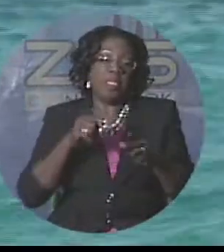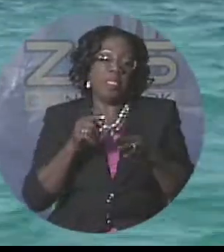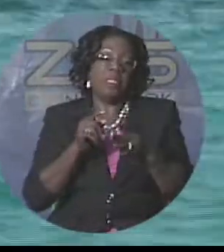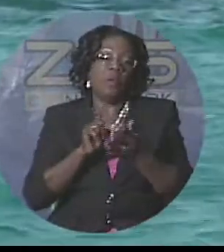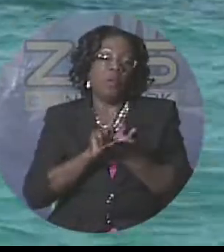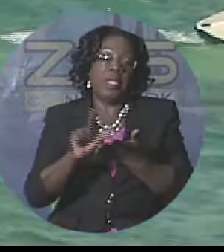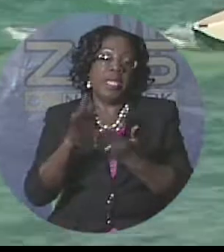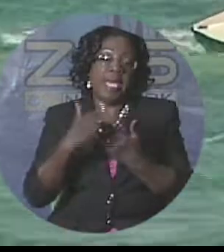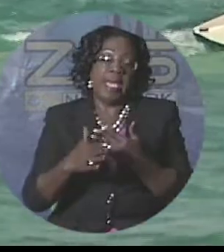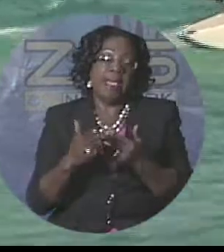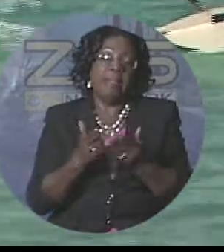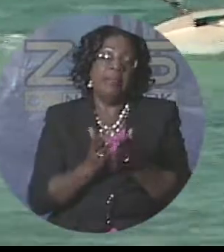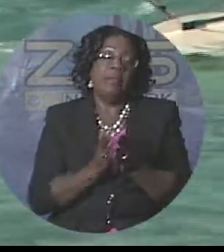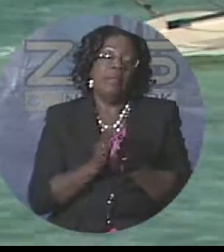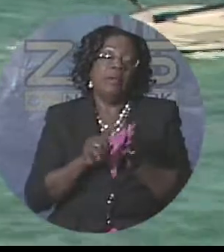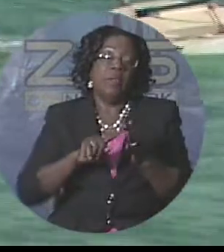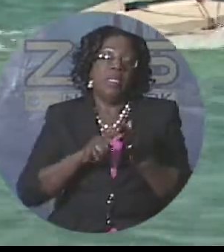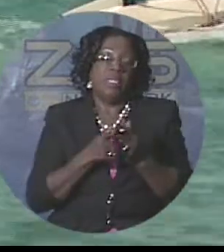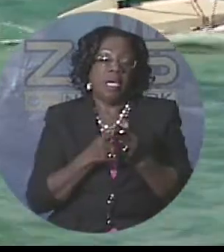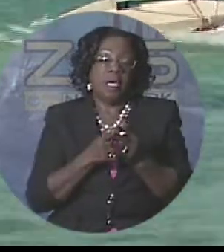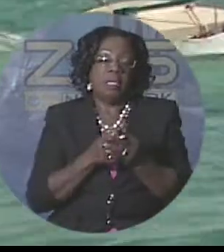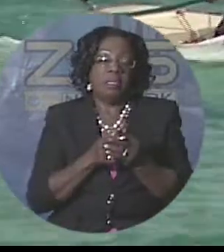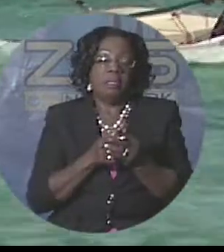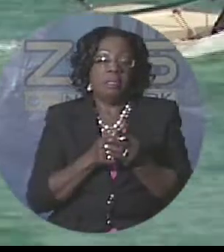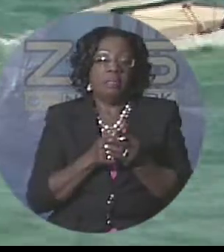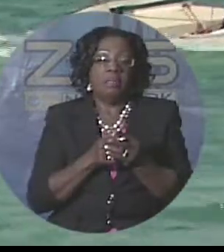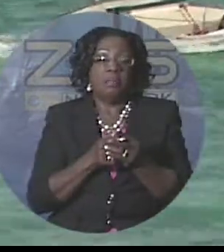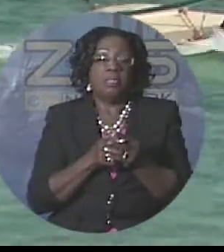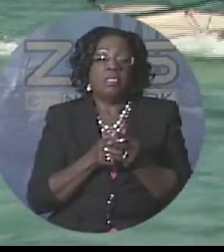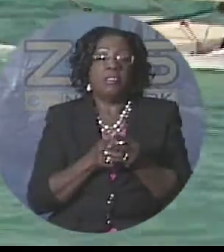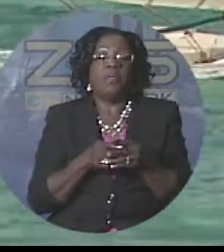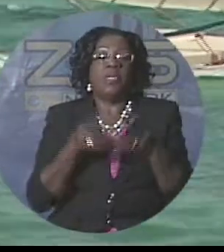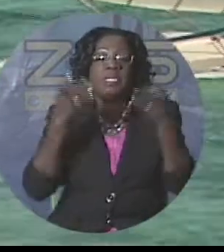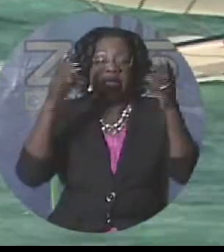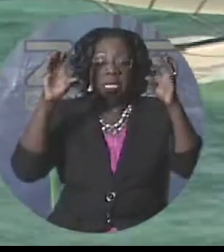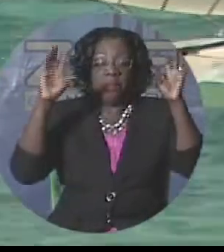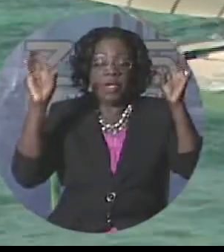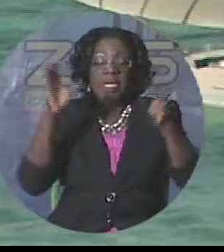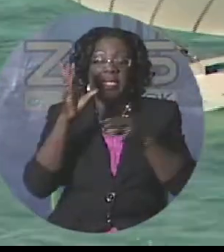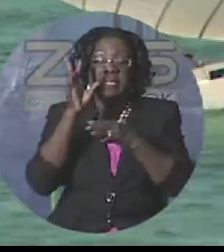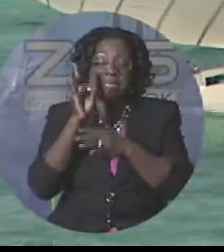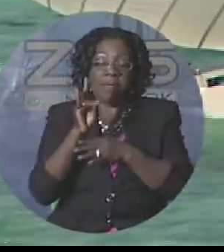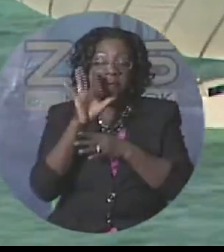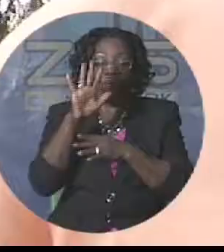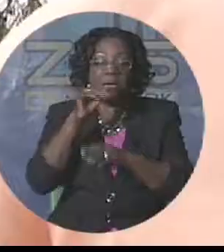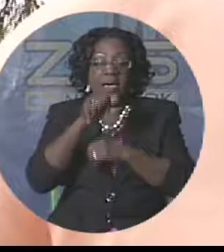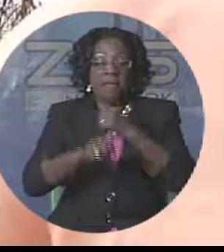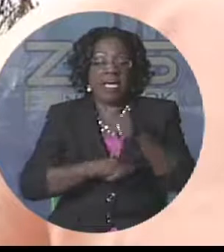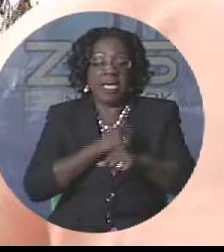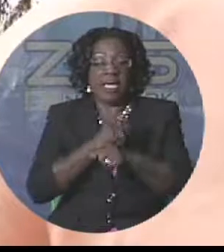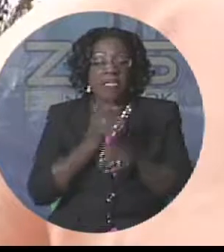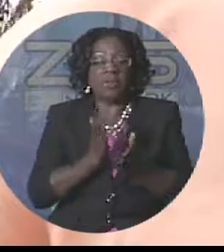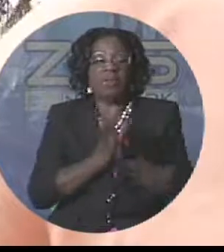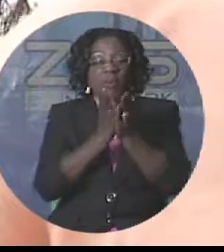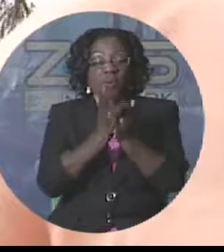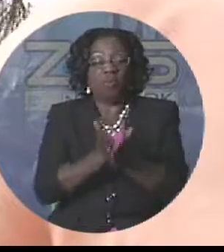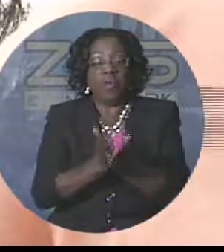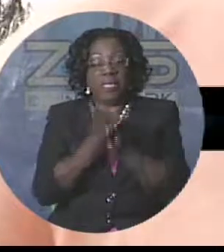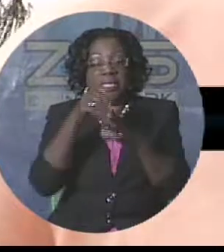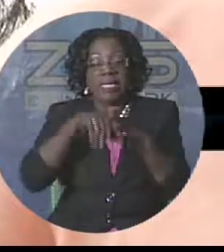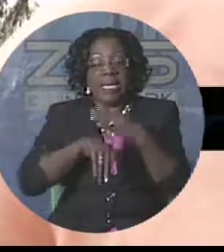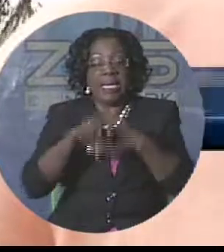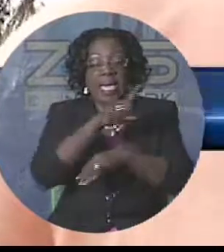Holiday weekend. And this one will be a milestone celebrating 75 years. Rollville is